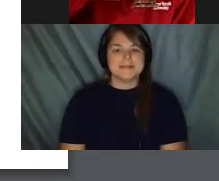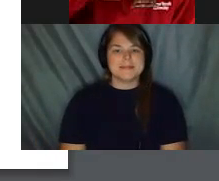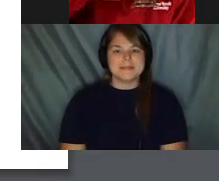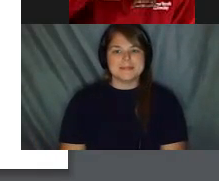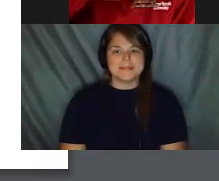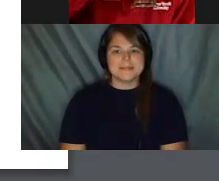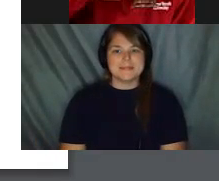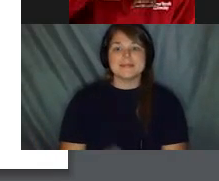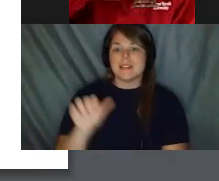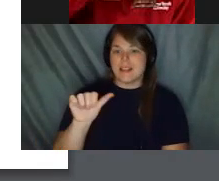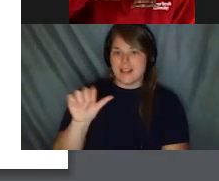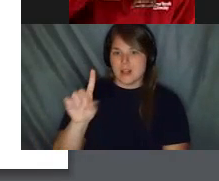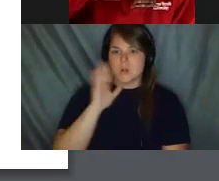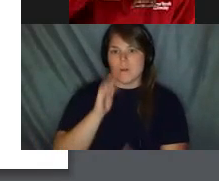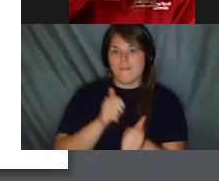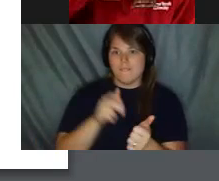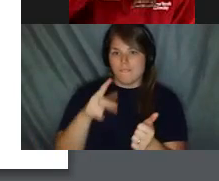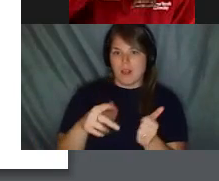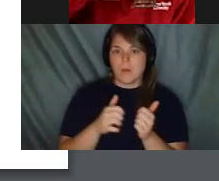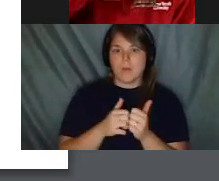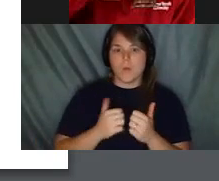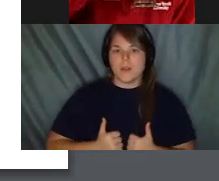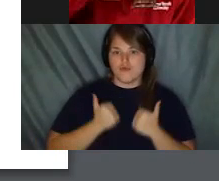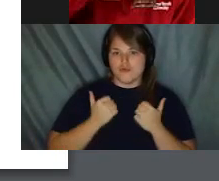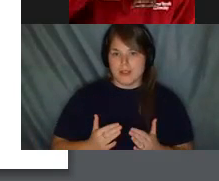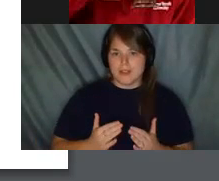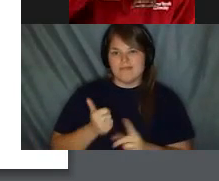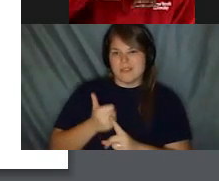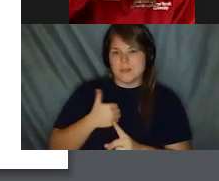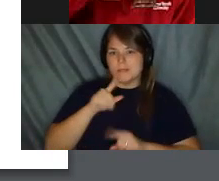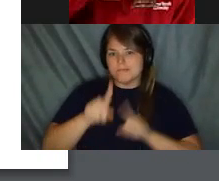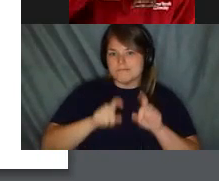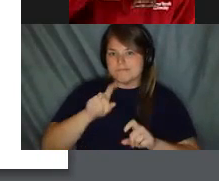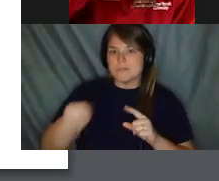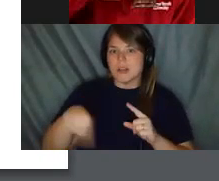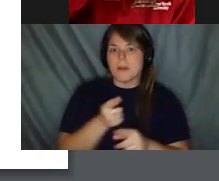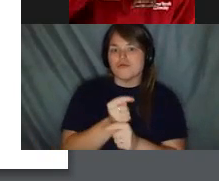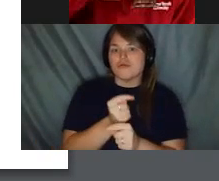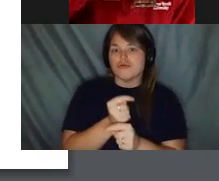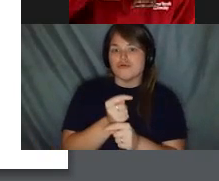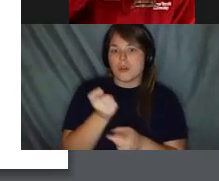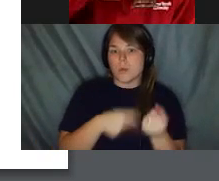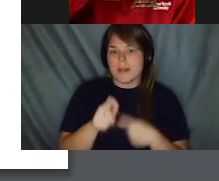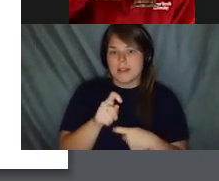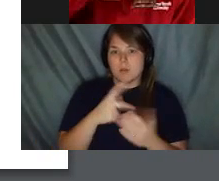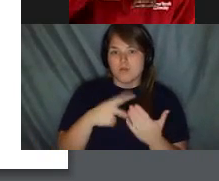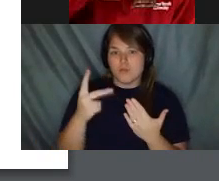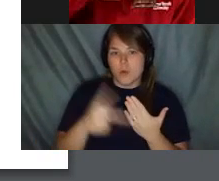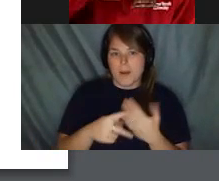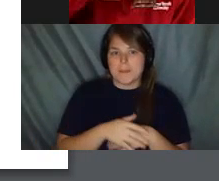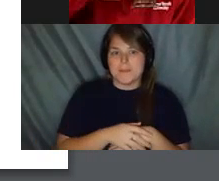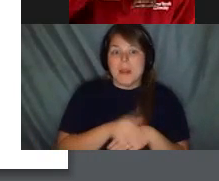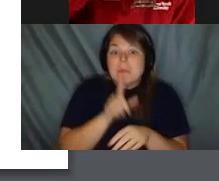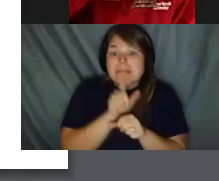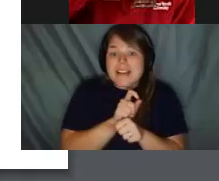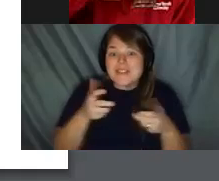So the Air District will follow up with the resident who had questions about the truck replacement program. Sorry, this one we actually did follow up